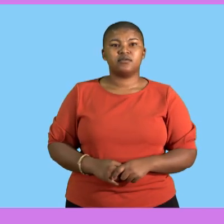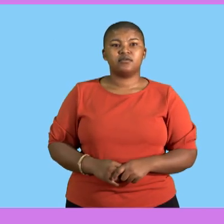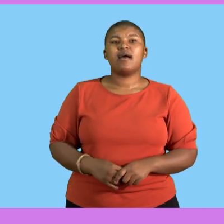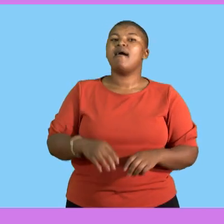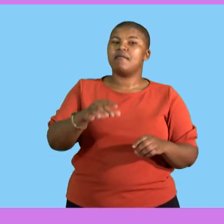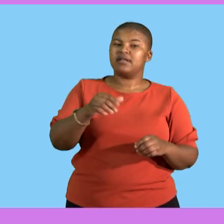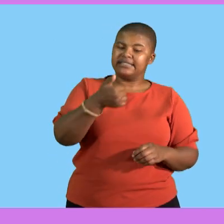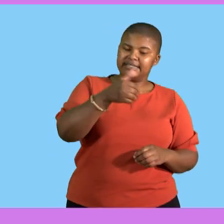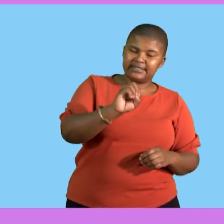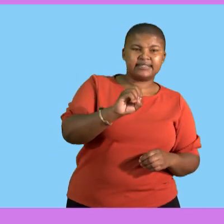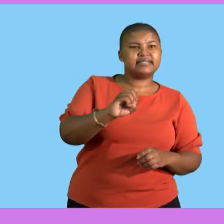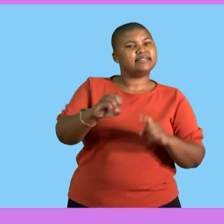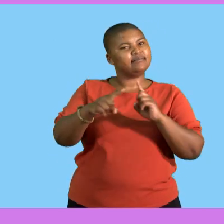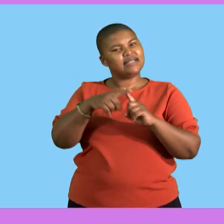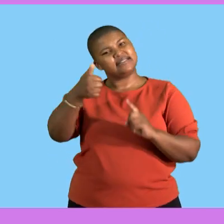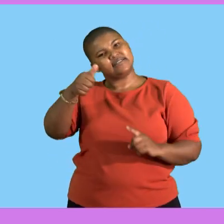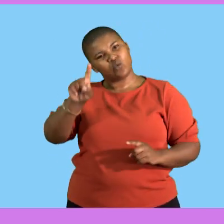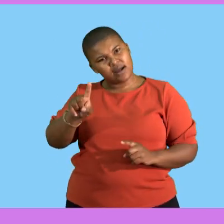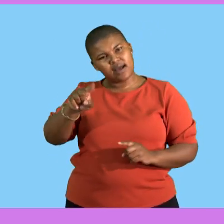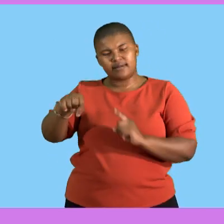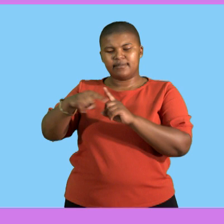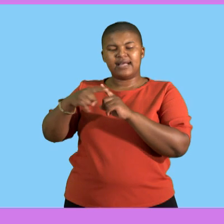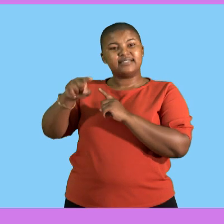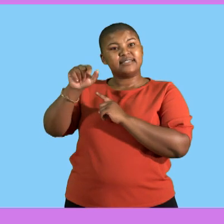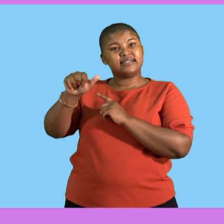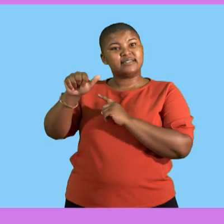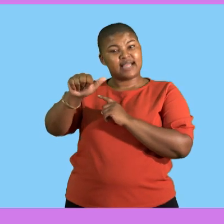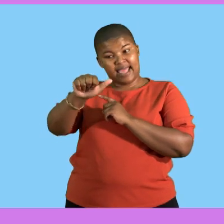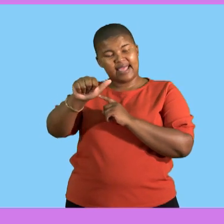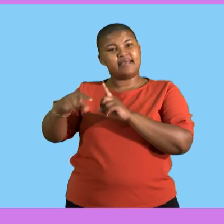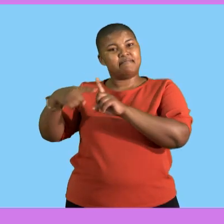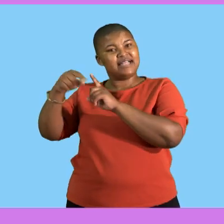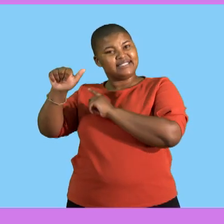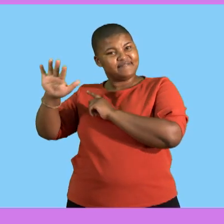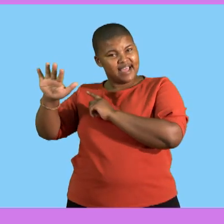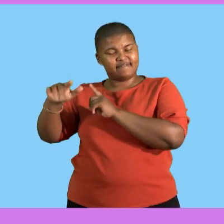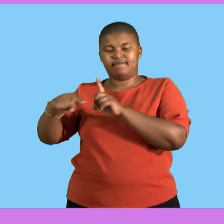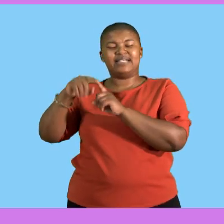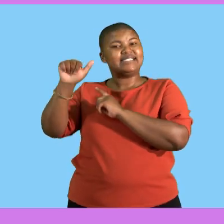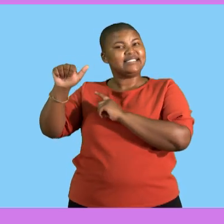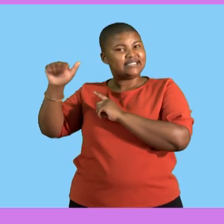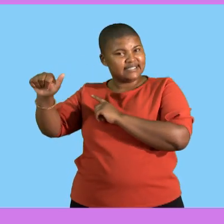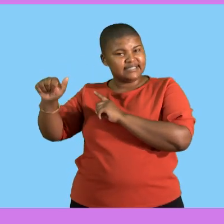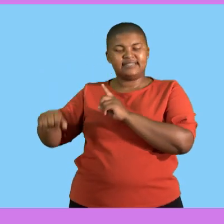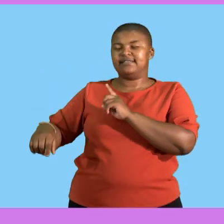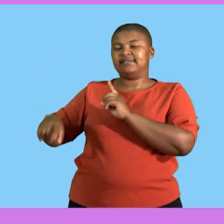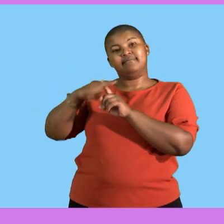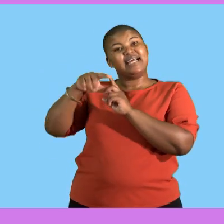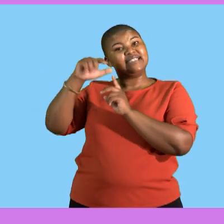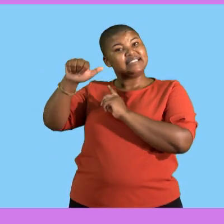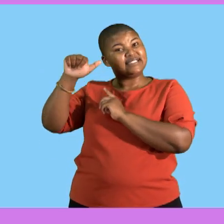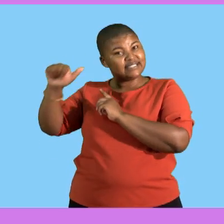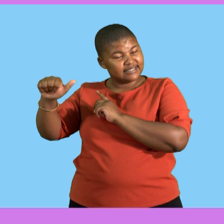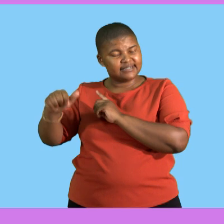say 60 plus 61 plus A plus 65 plus 66 plus